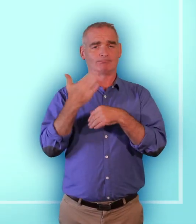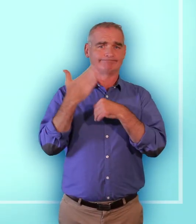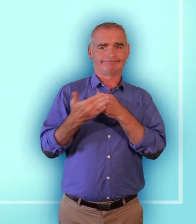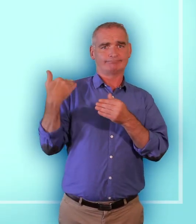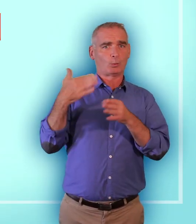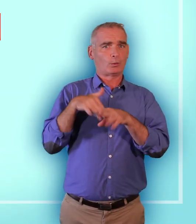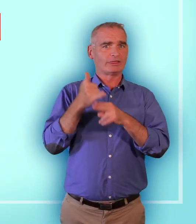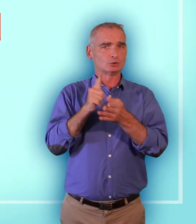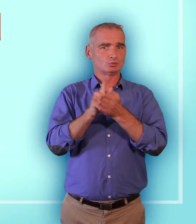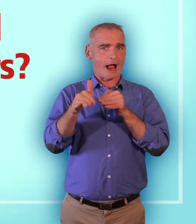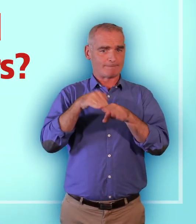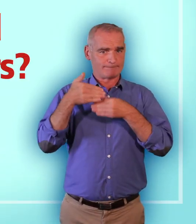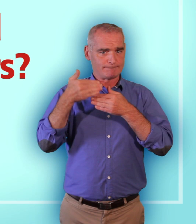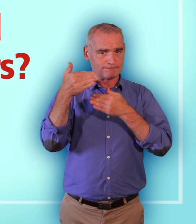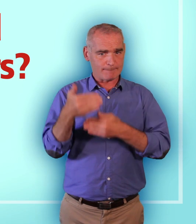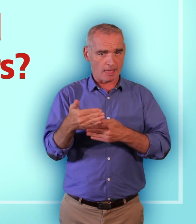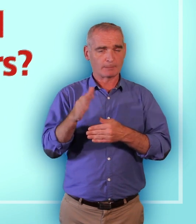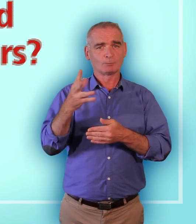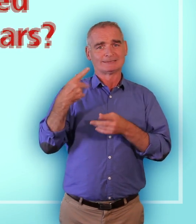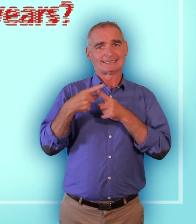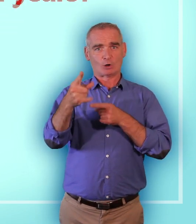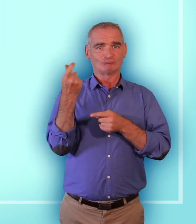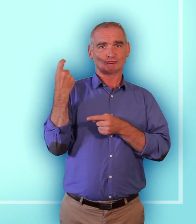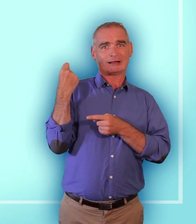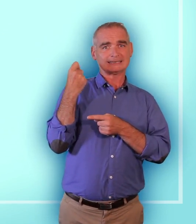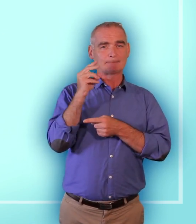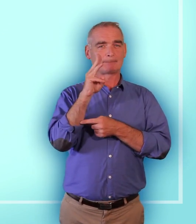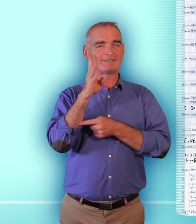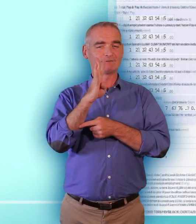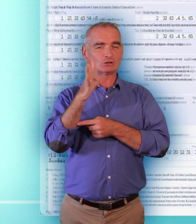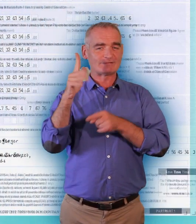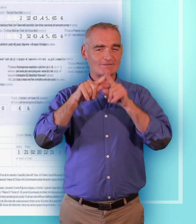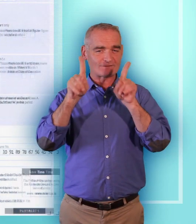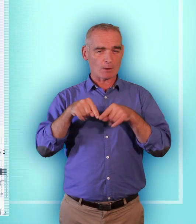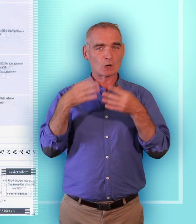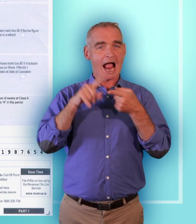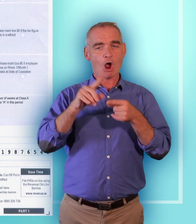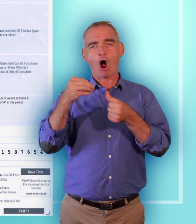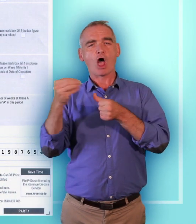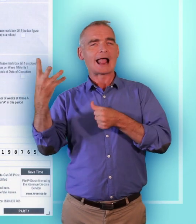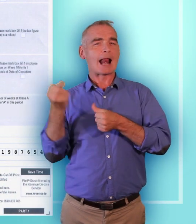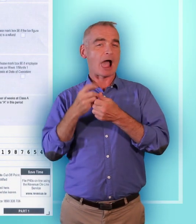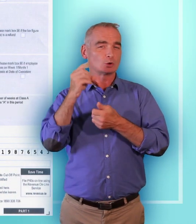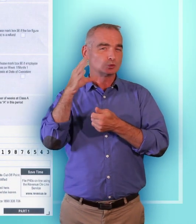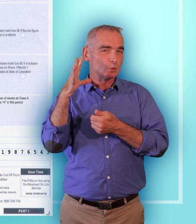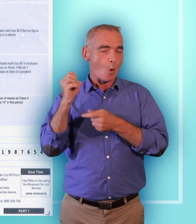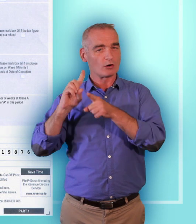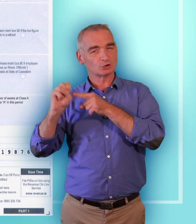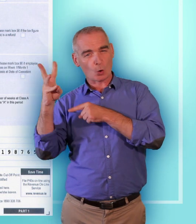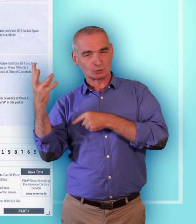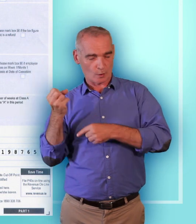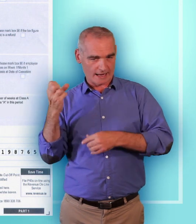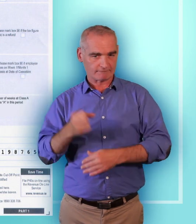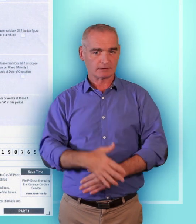If your job has ended within the last two years, please send in a copy of your most recent P45 in addition to your